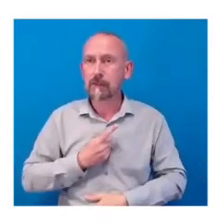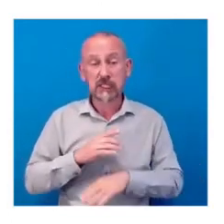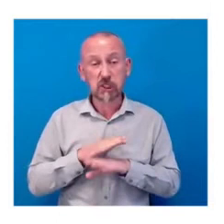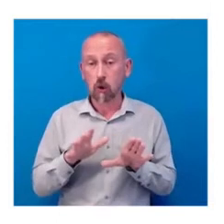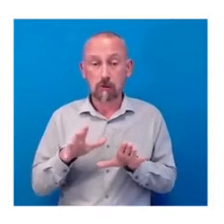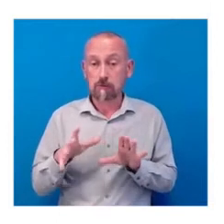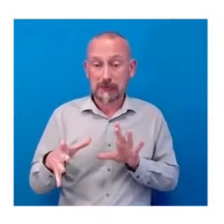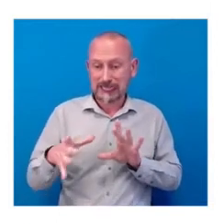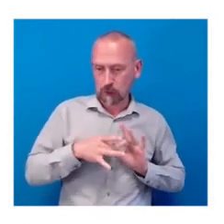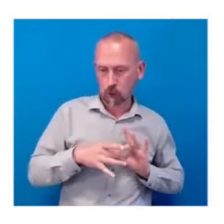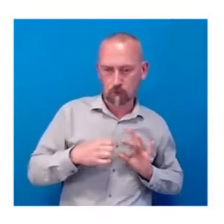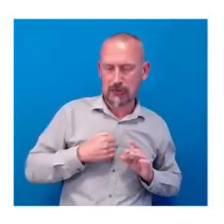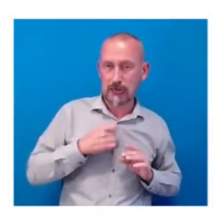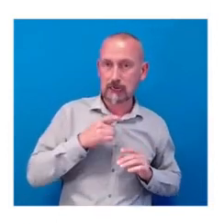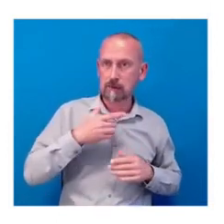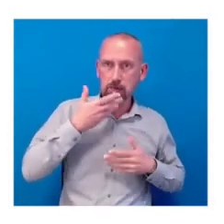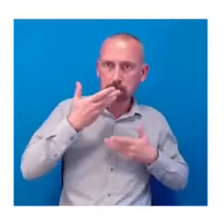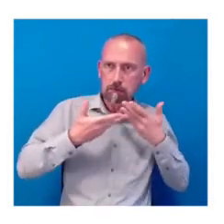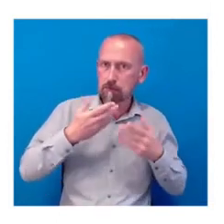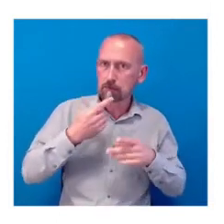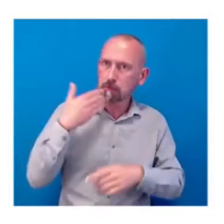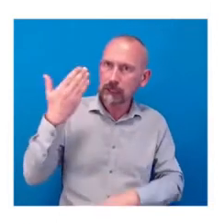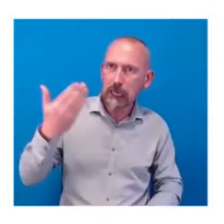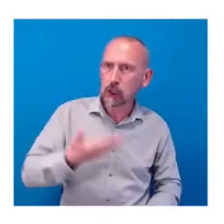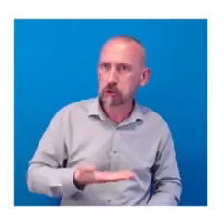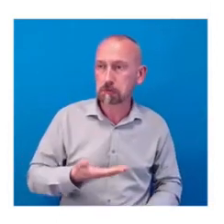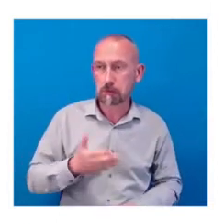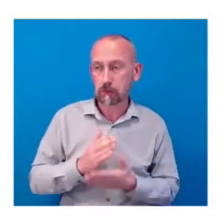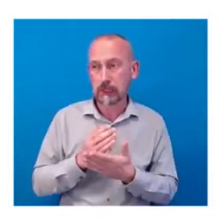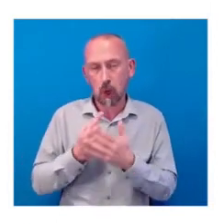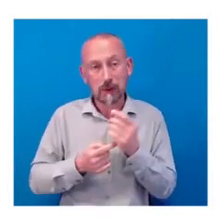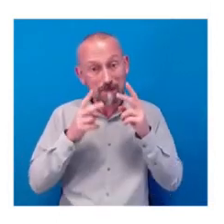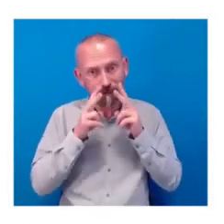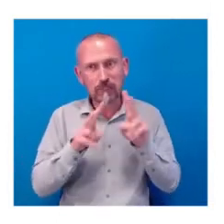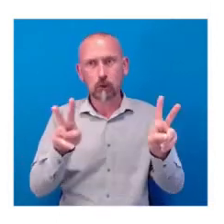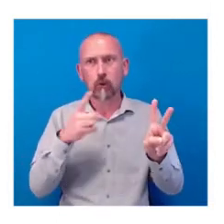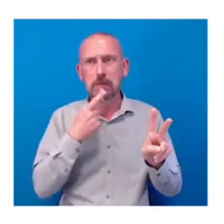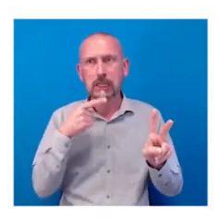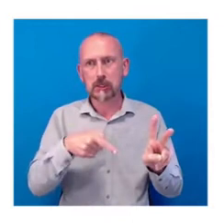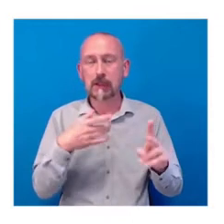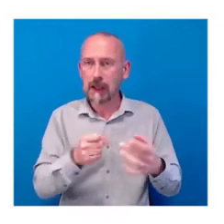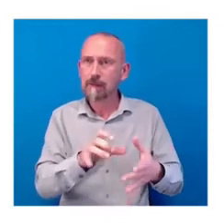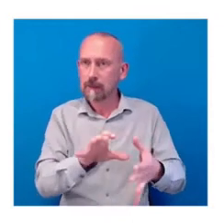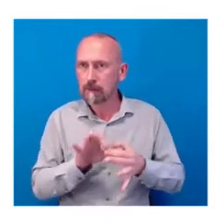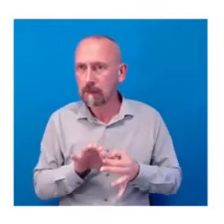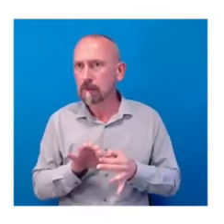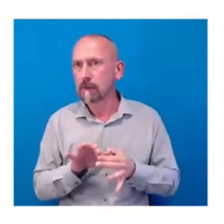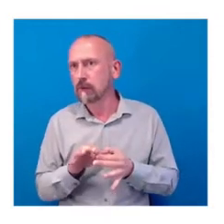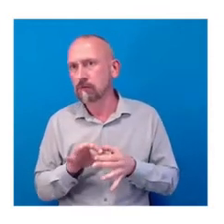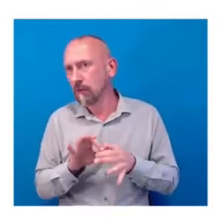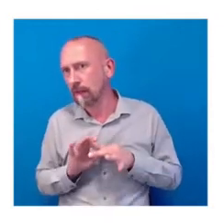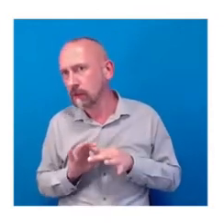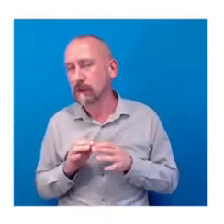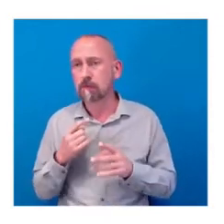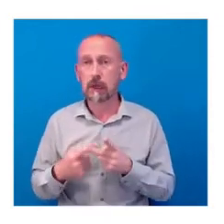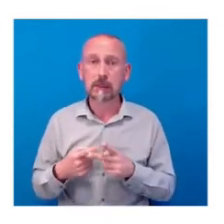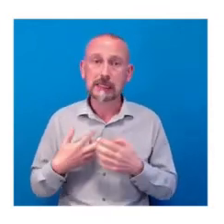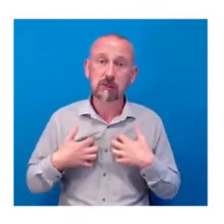I look like, but it's visual information that's there, and it does have a wider relevance and an interest. So it's quite a nice